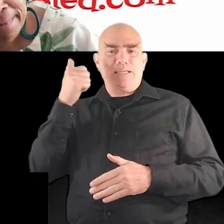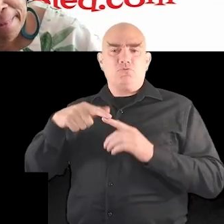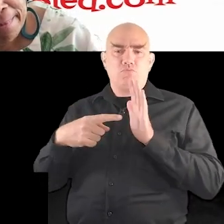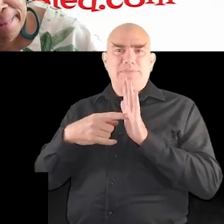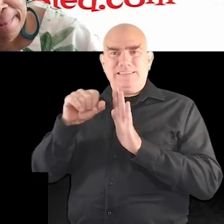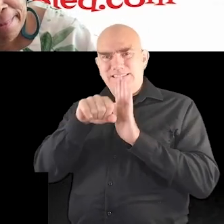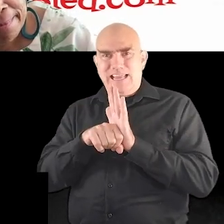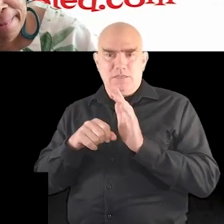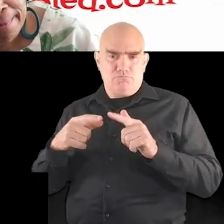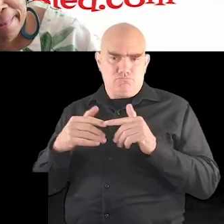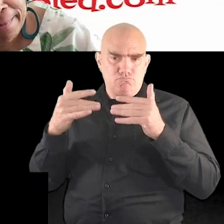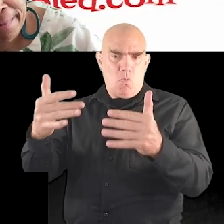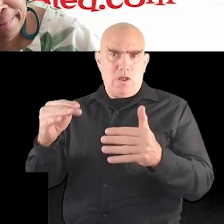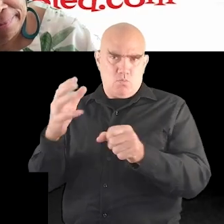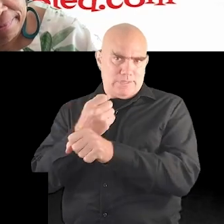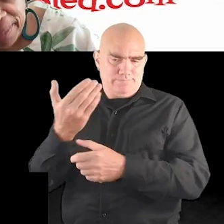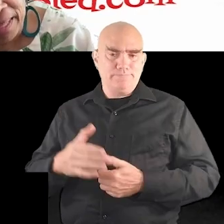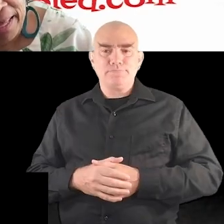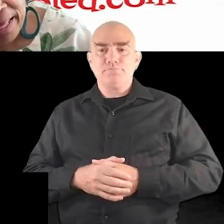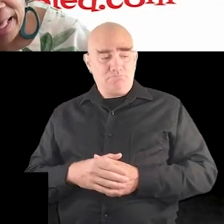to represent the state go on to win.